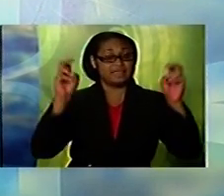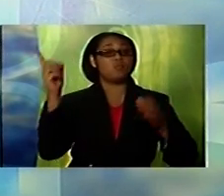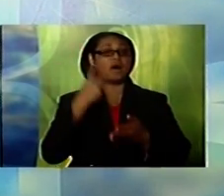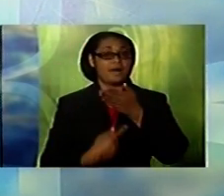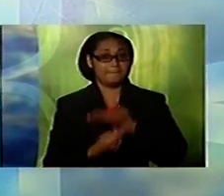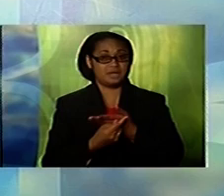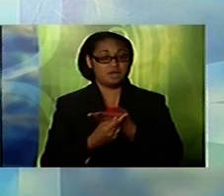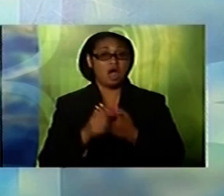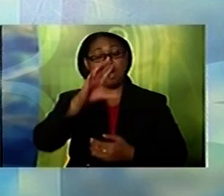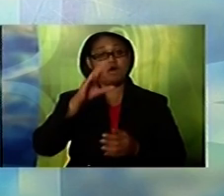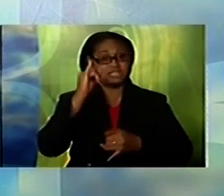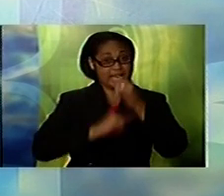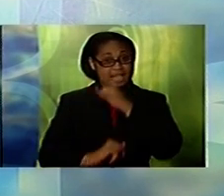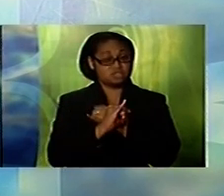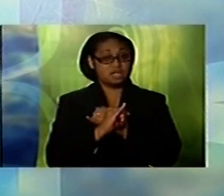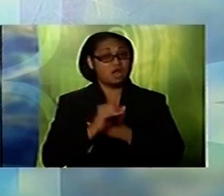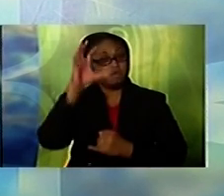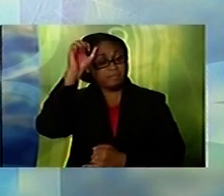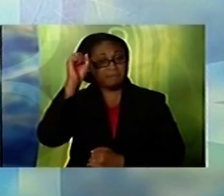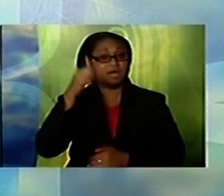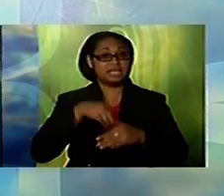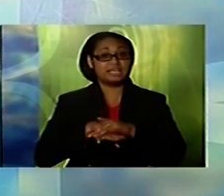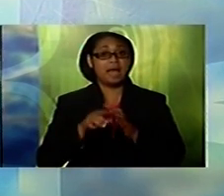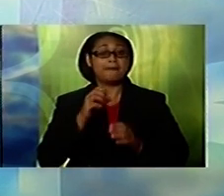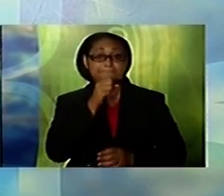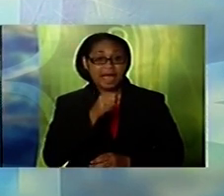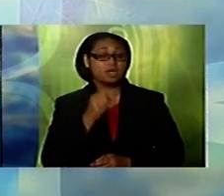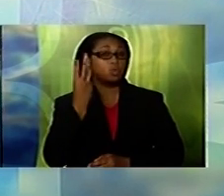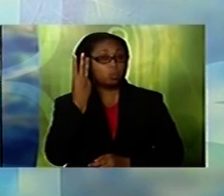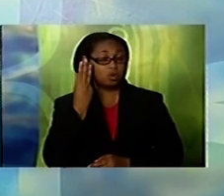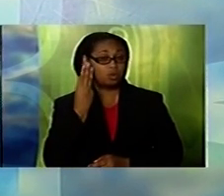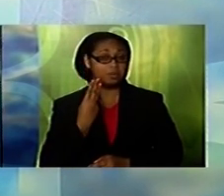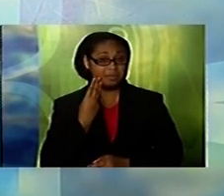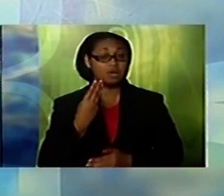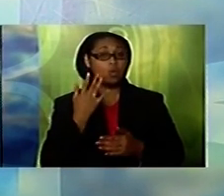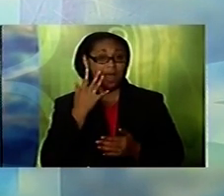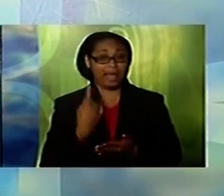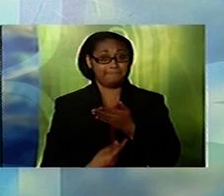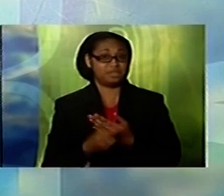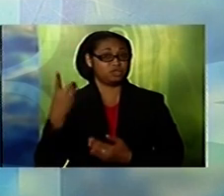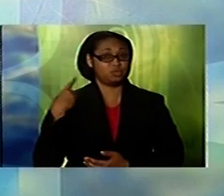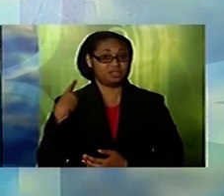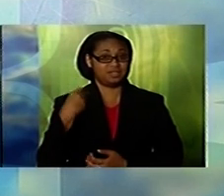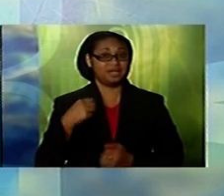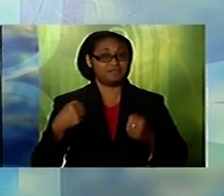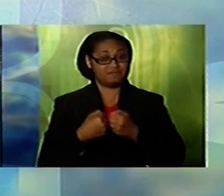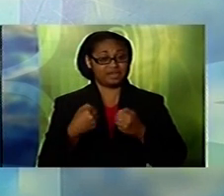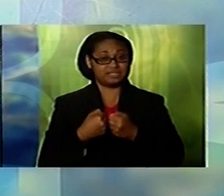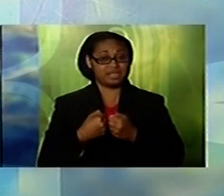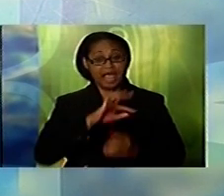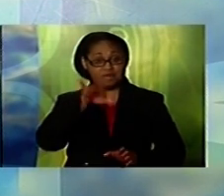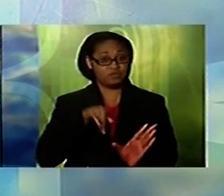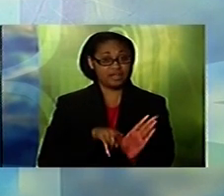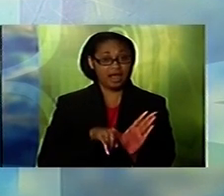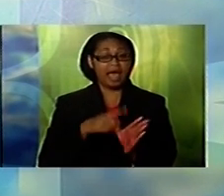globally recognized for those brave men and women who sacrificed their lives while fighting in the line of duty. Each year, veterans and